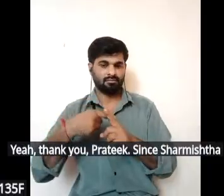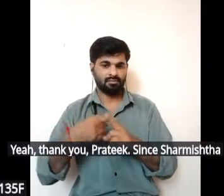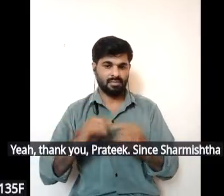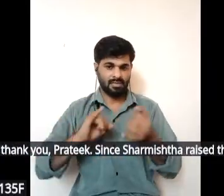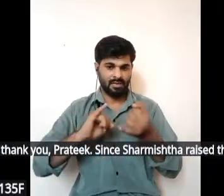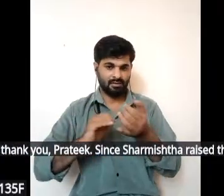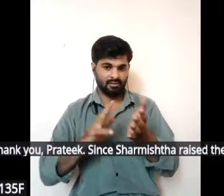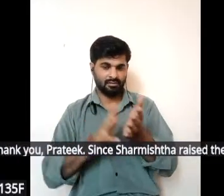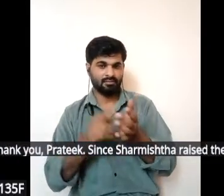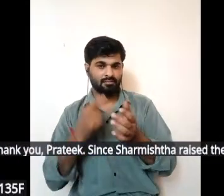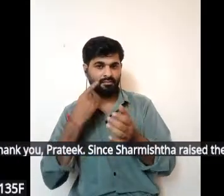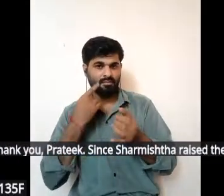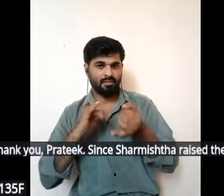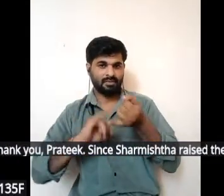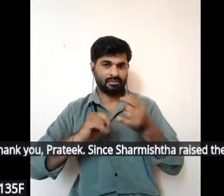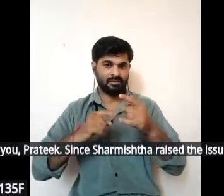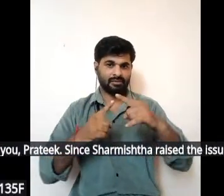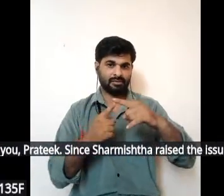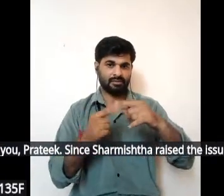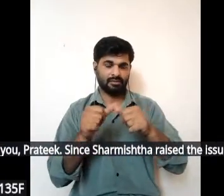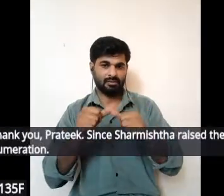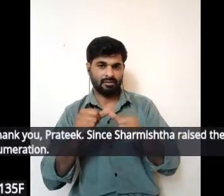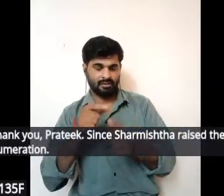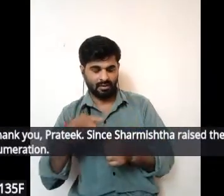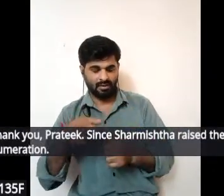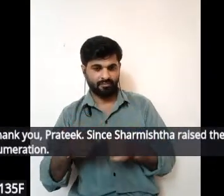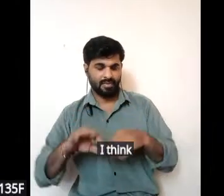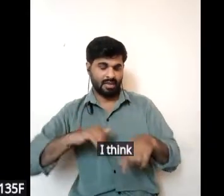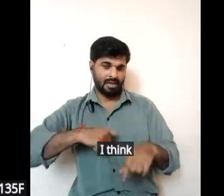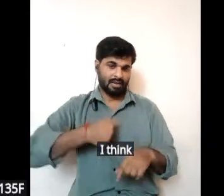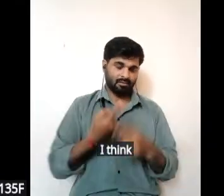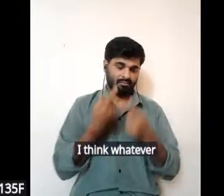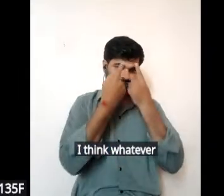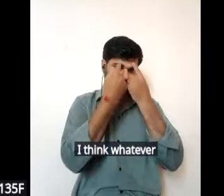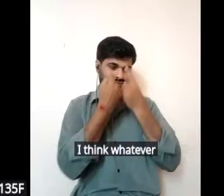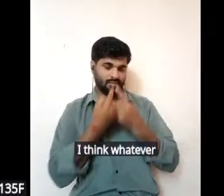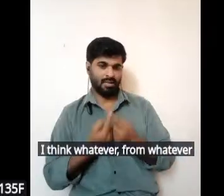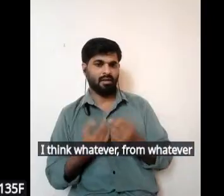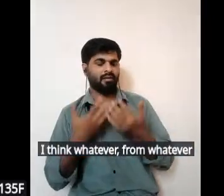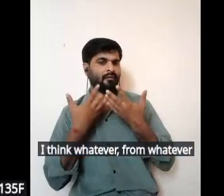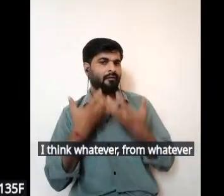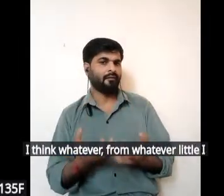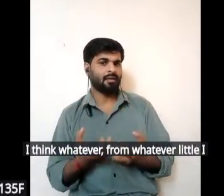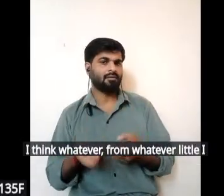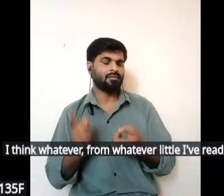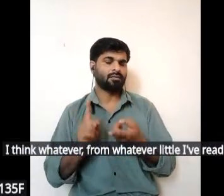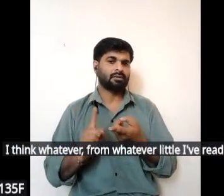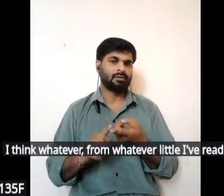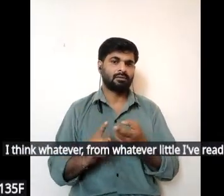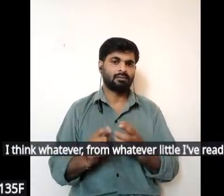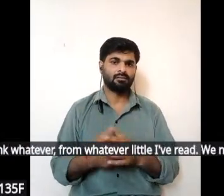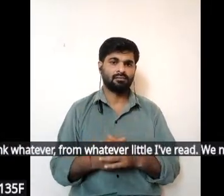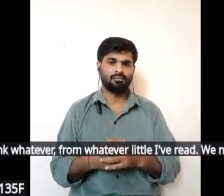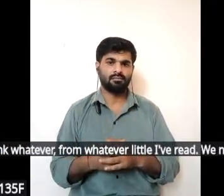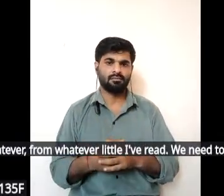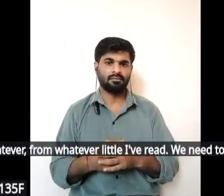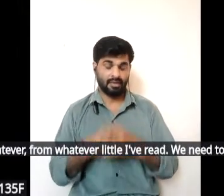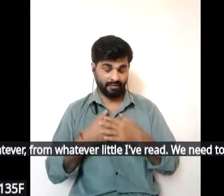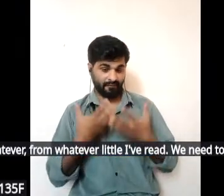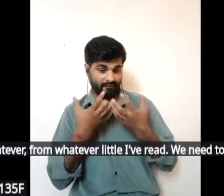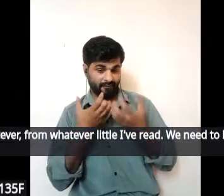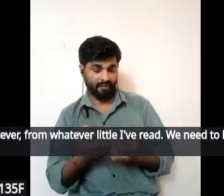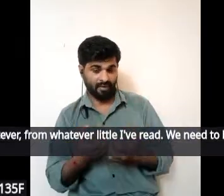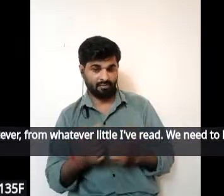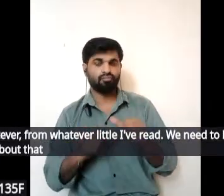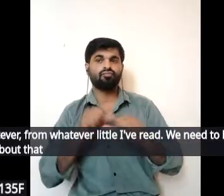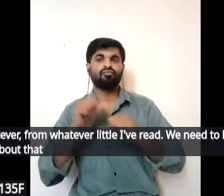of self-enumeration, I think whatever little I have read, we need to be cautiously optimistic